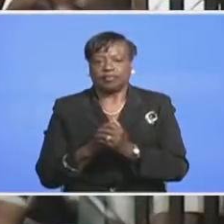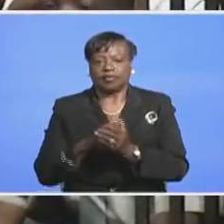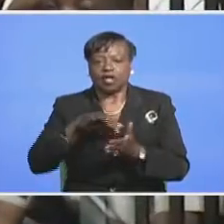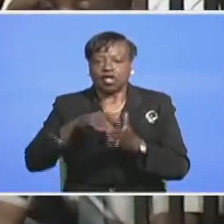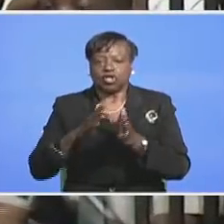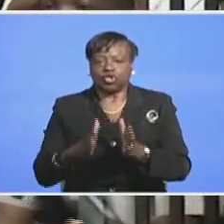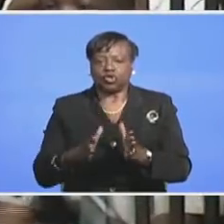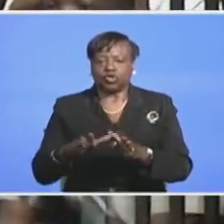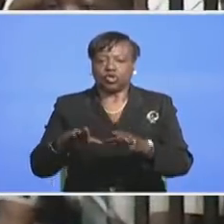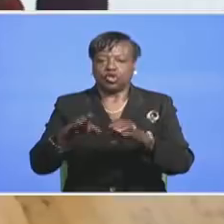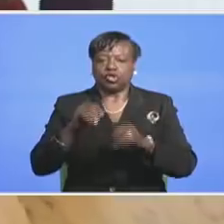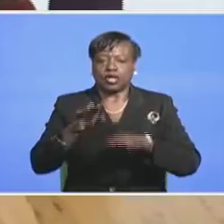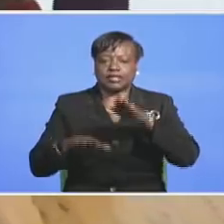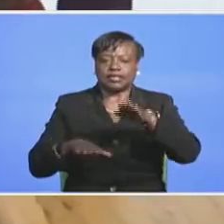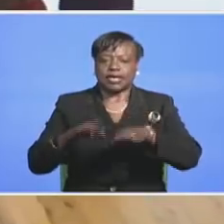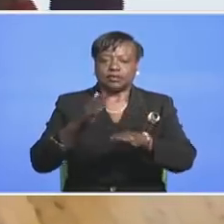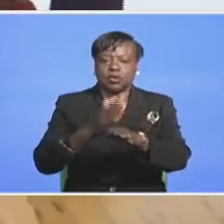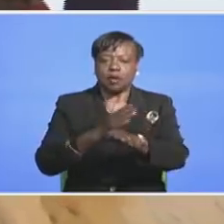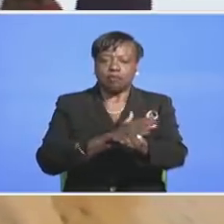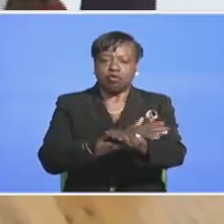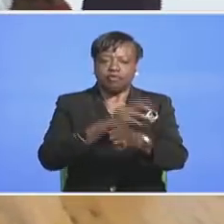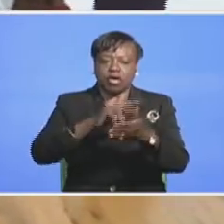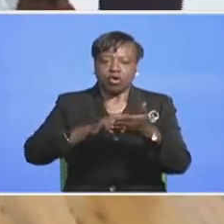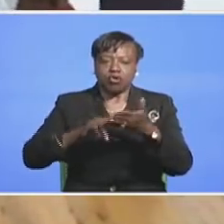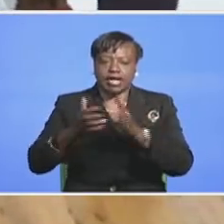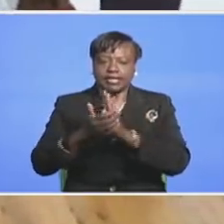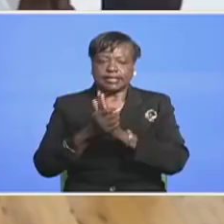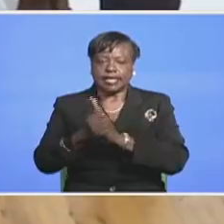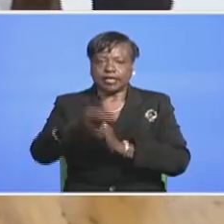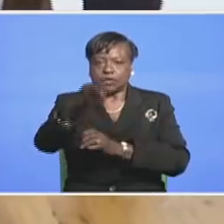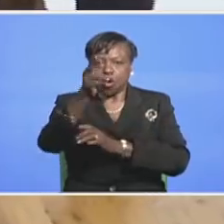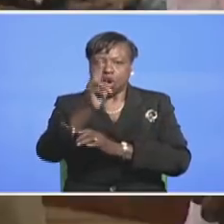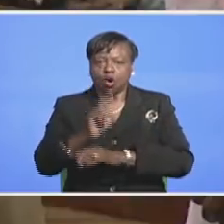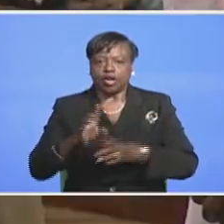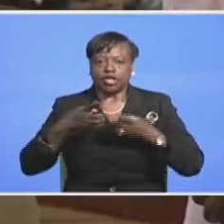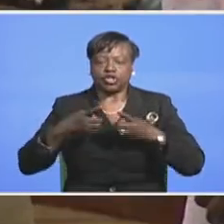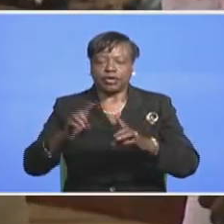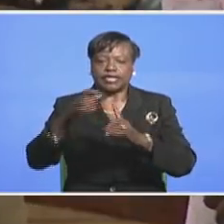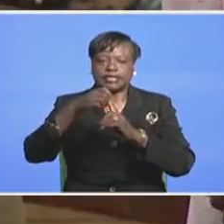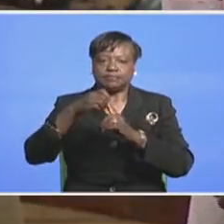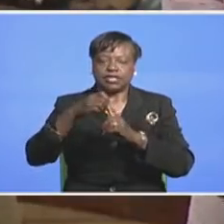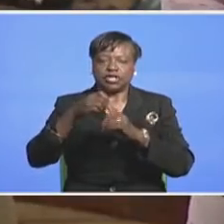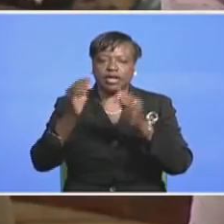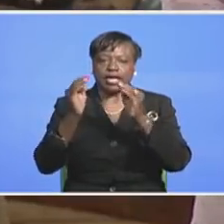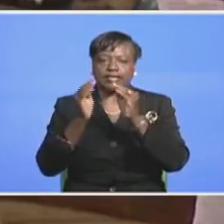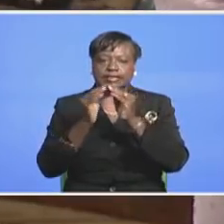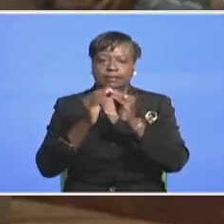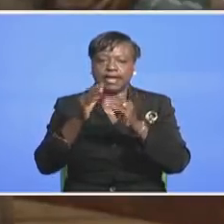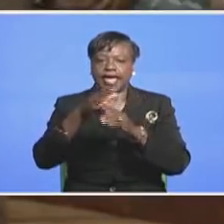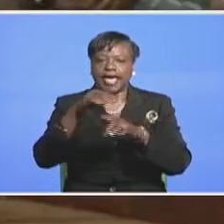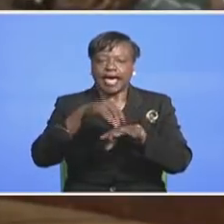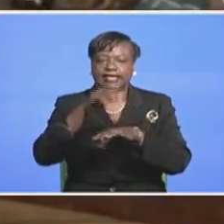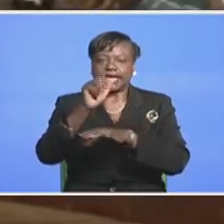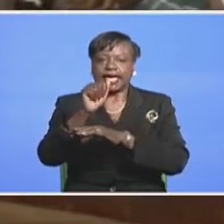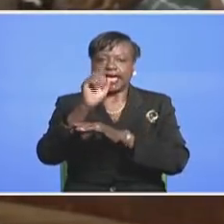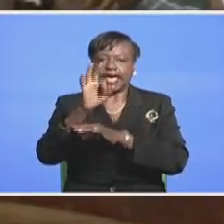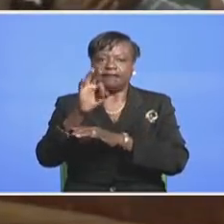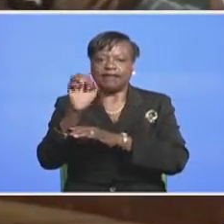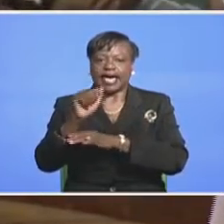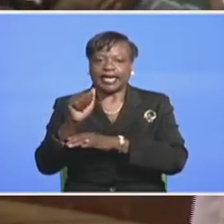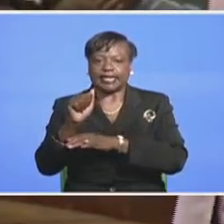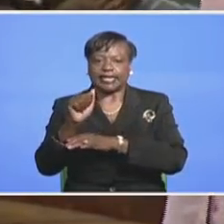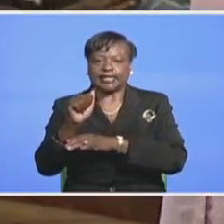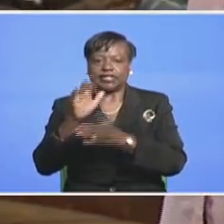Students who took steps to improve their reading skills were honored during a special assembly at AF Senior High School on Friday. On hand for